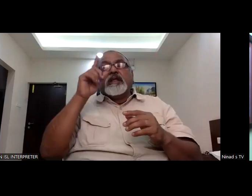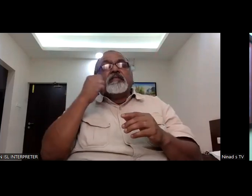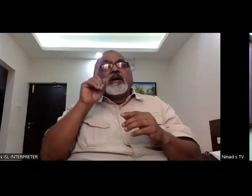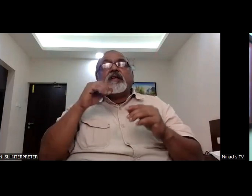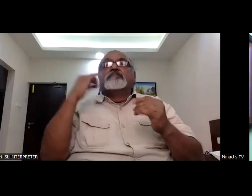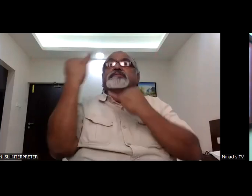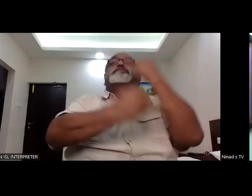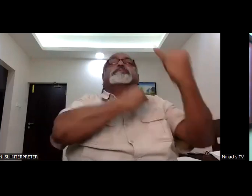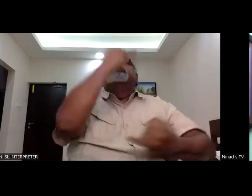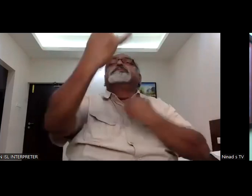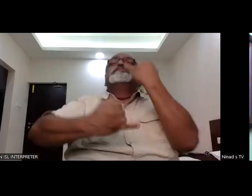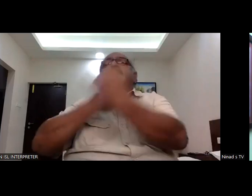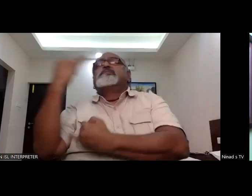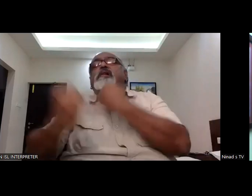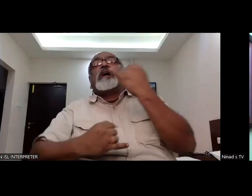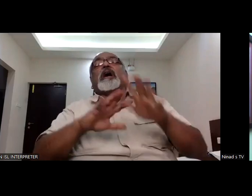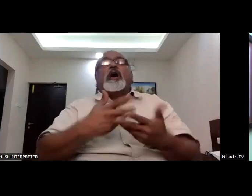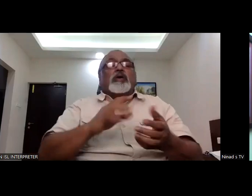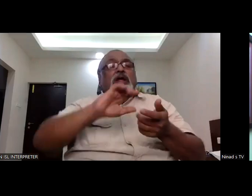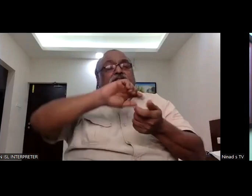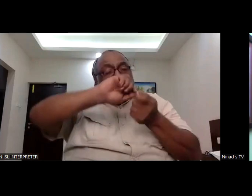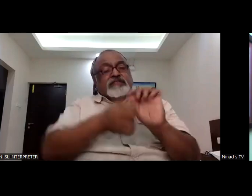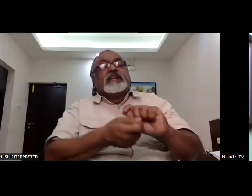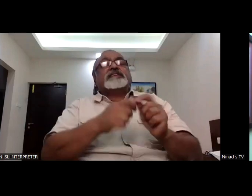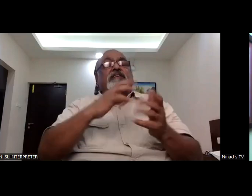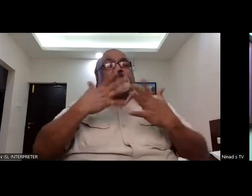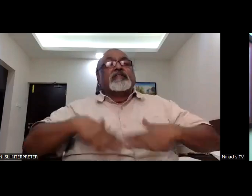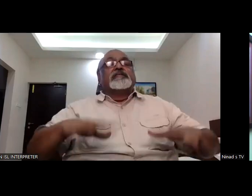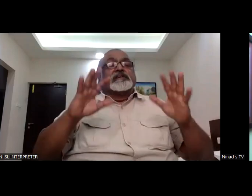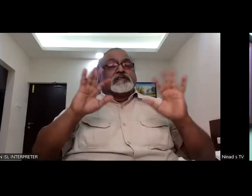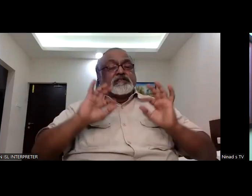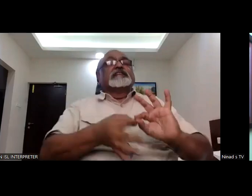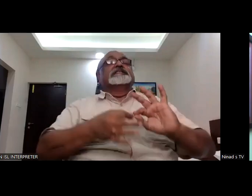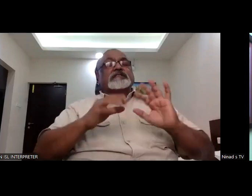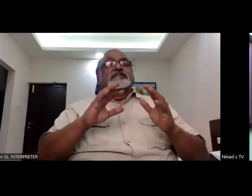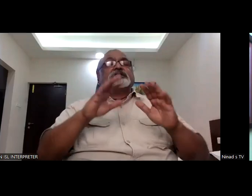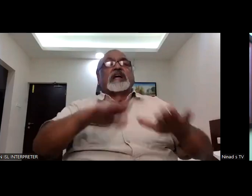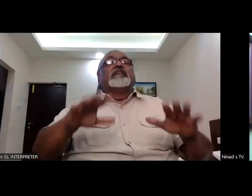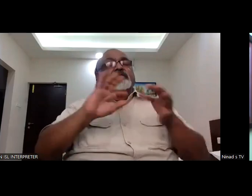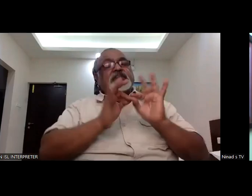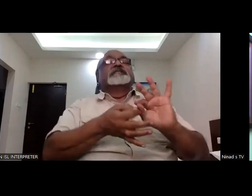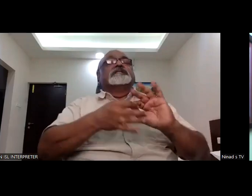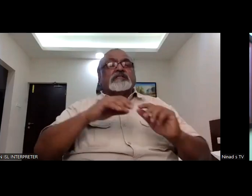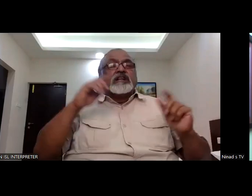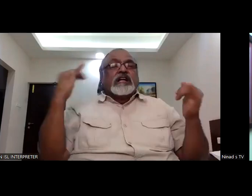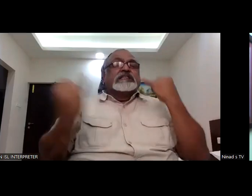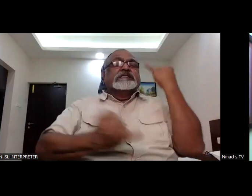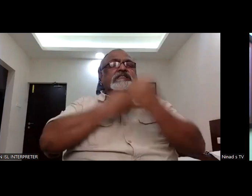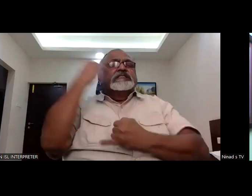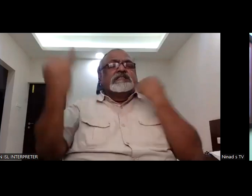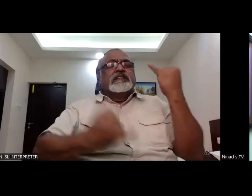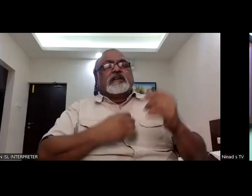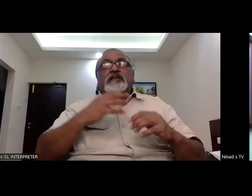order to make the child, able-bodied, so-called able-bodied and non-disabled. I have seen